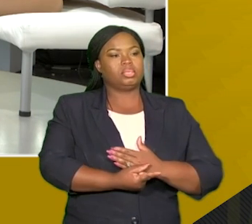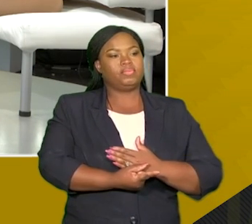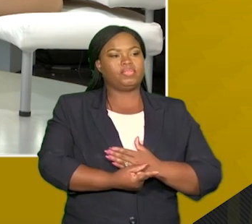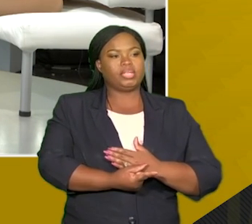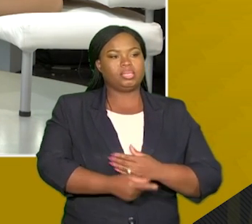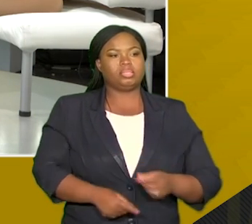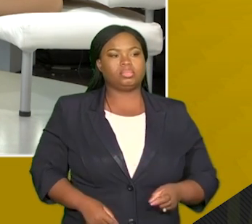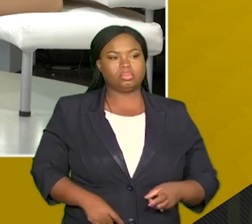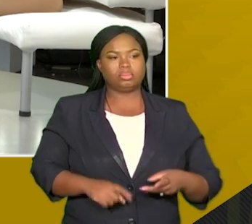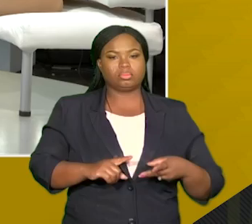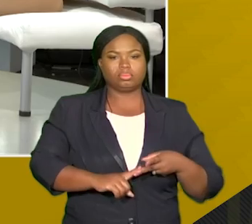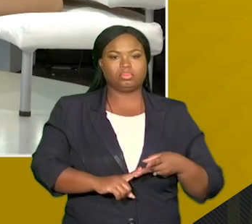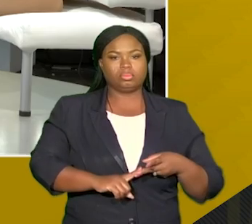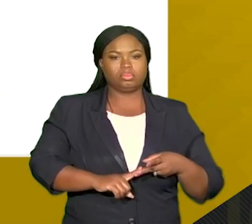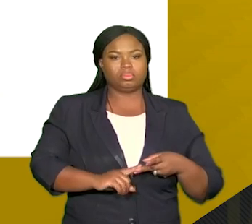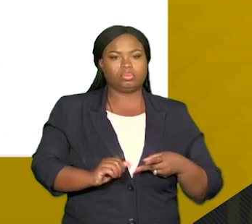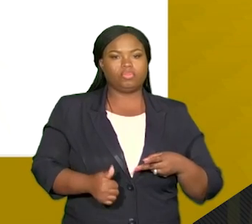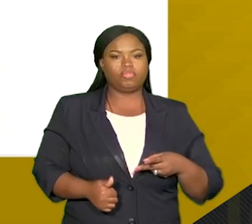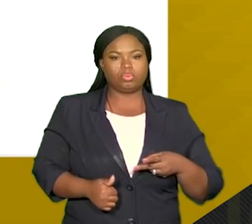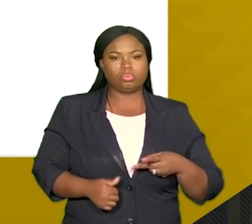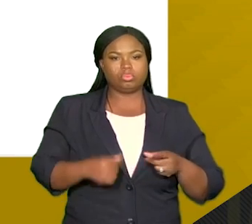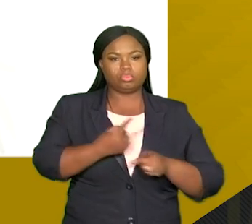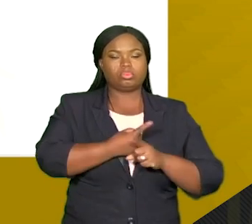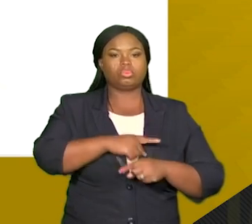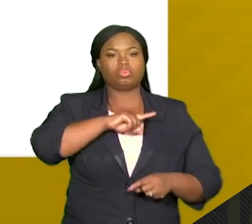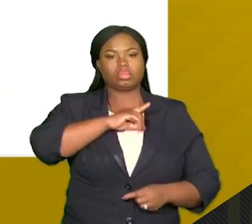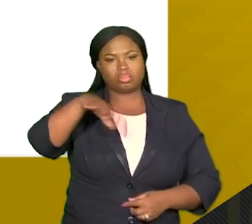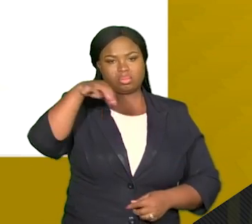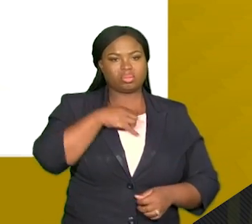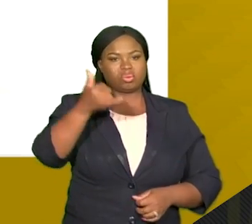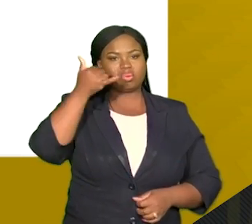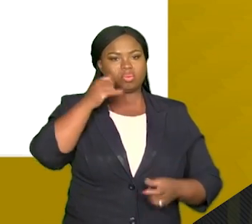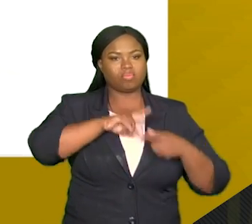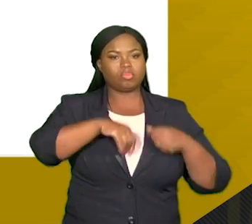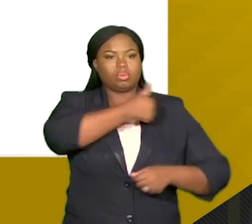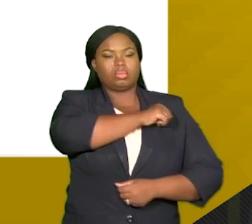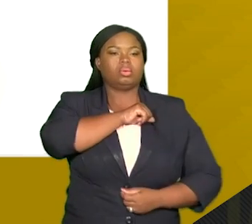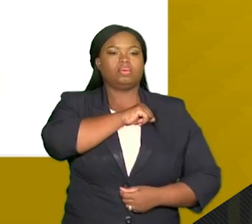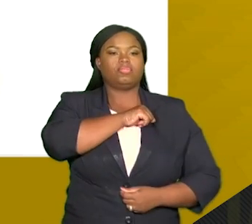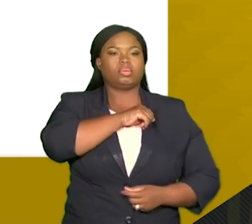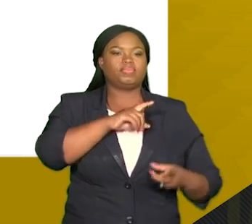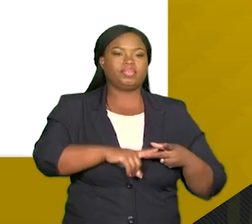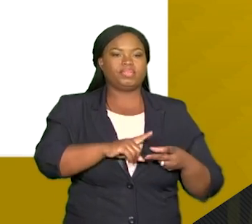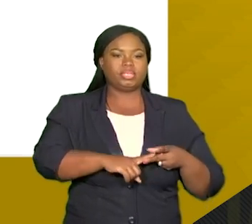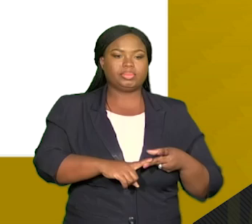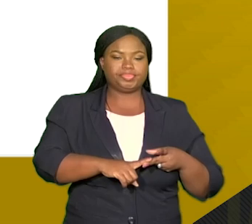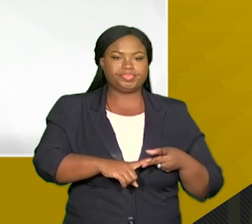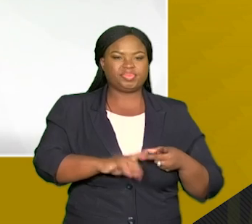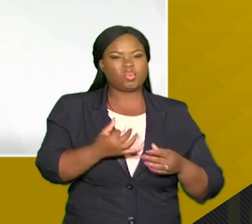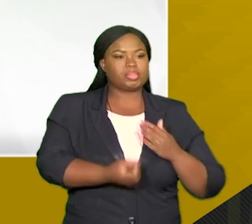you get a call from fellow police? Are you getting a call from the hospital? What's going through your mind?